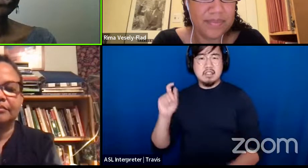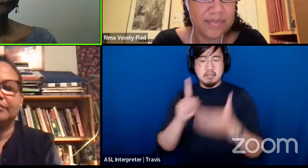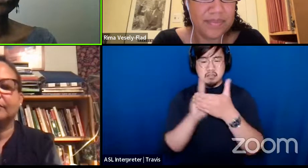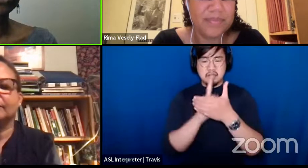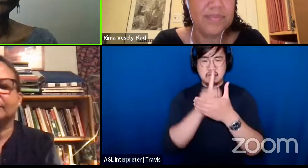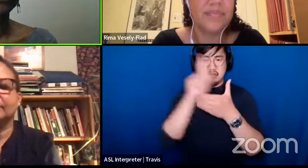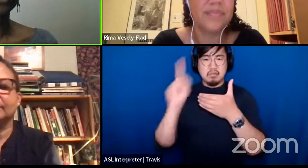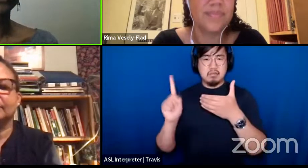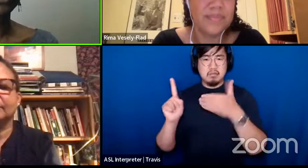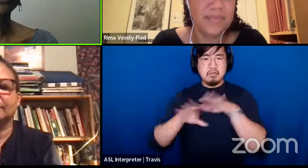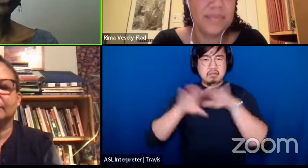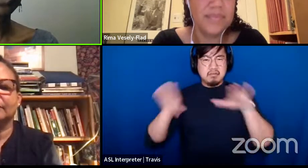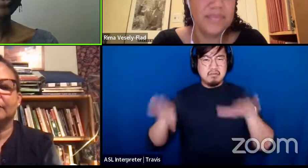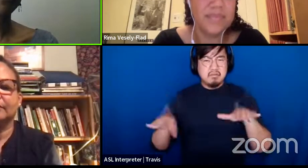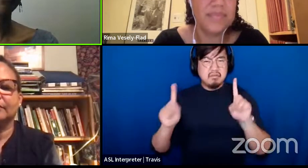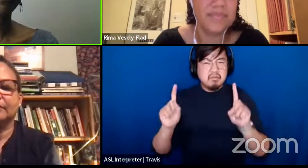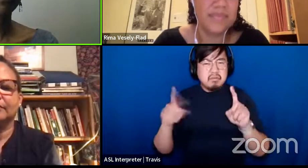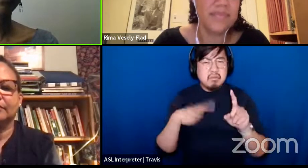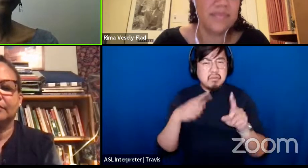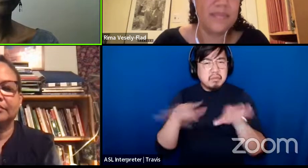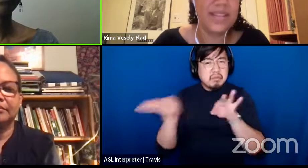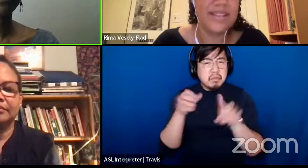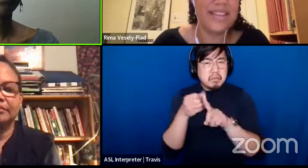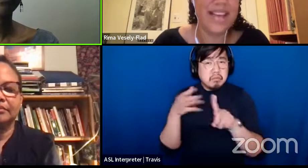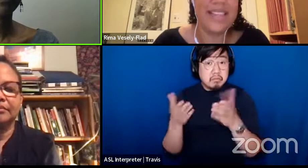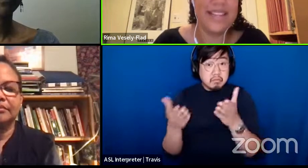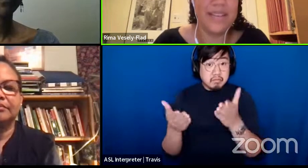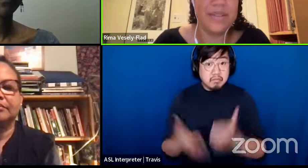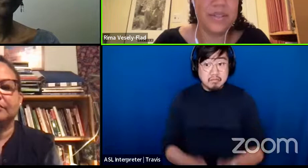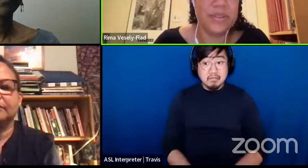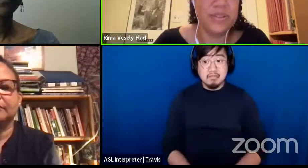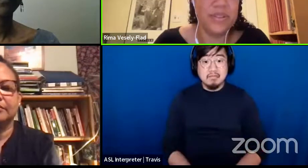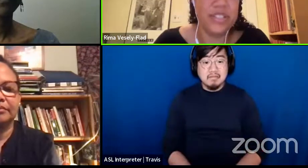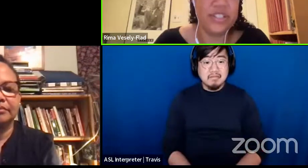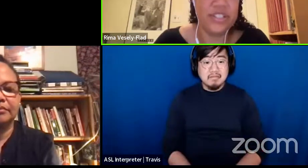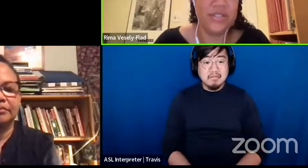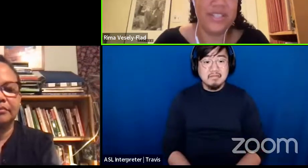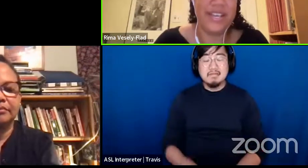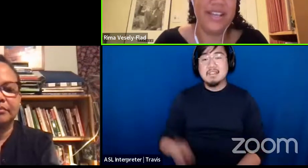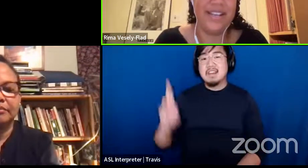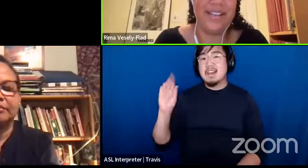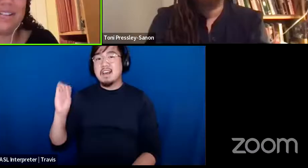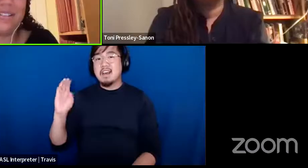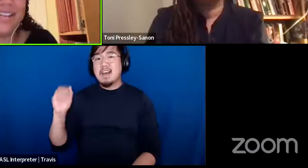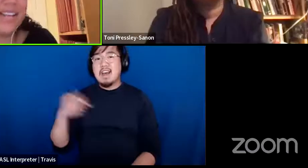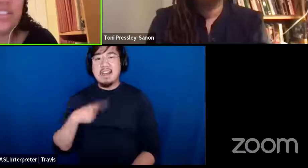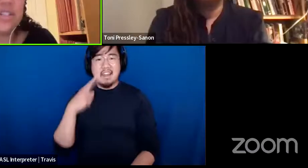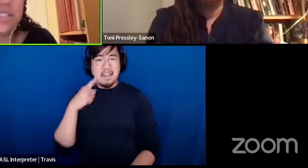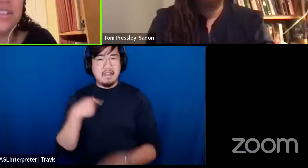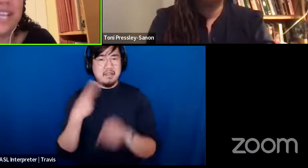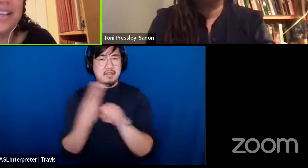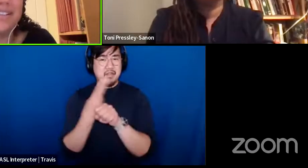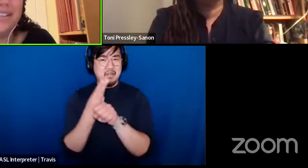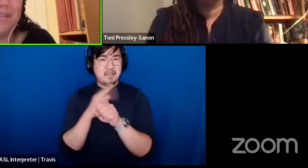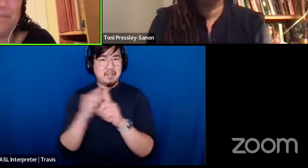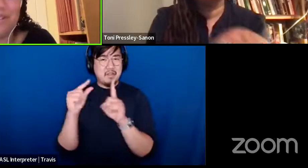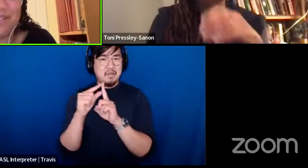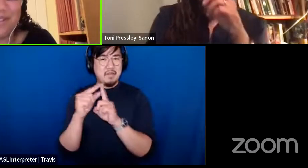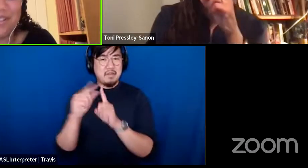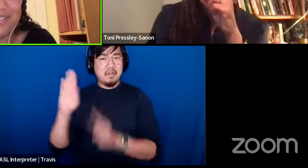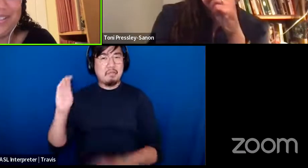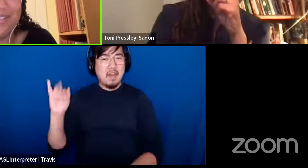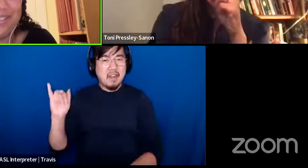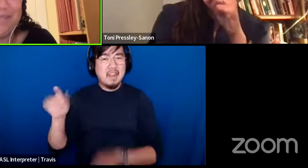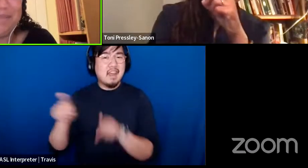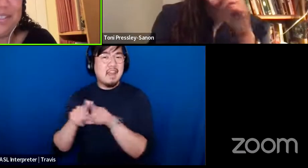language you would use? Can you speak more to that? Yeah, I think I was the one who initially used that, and I actually use it a lot in the book,